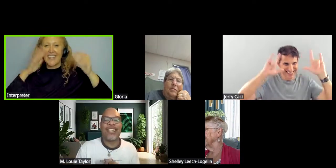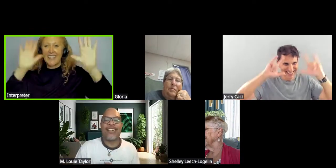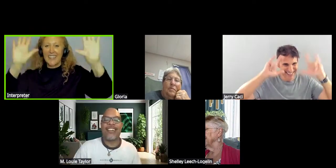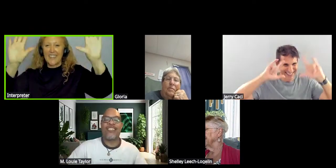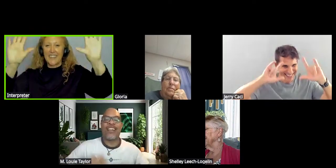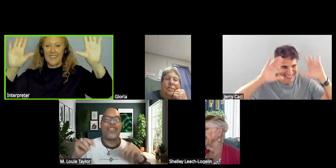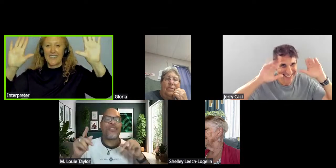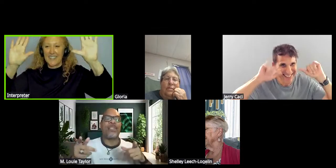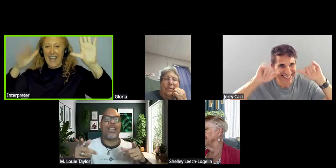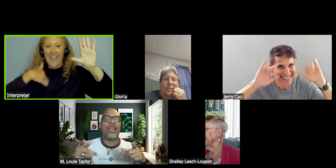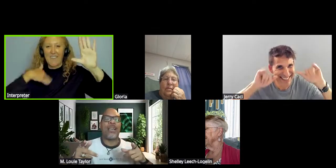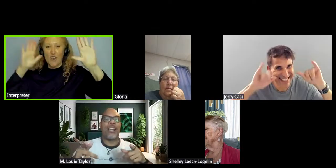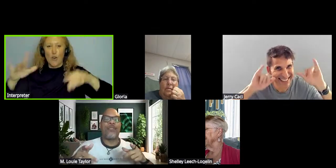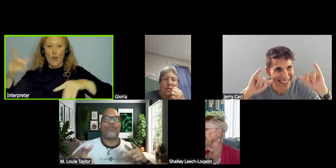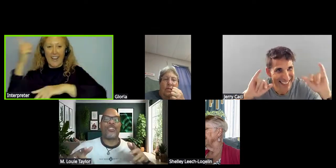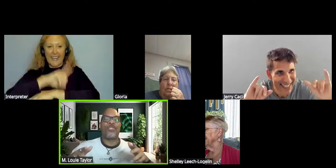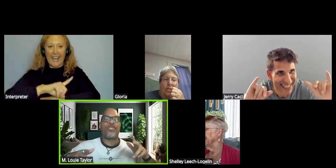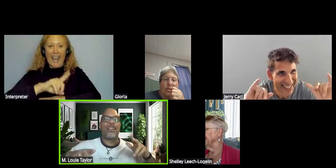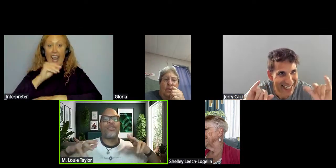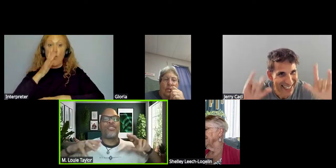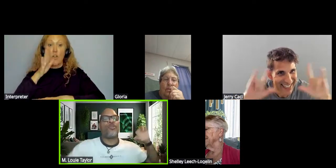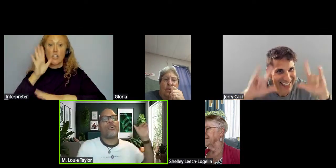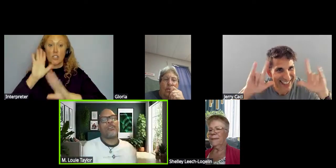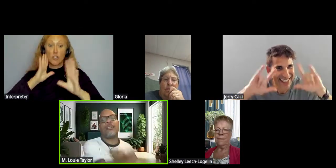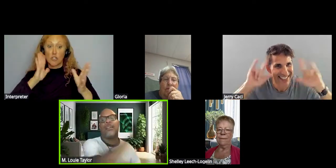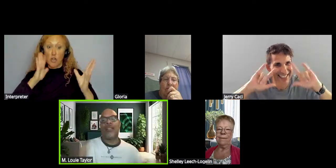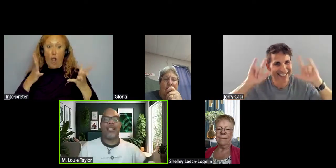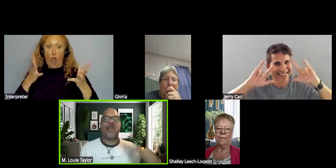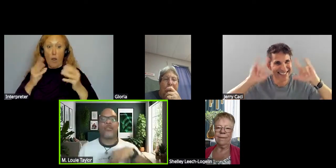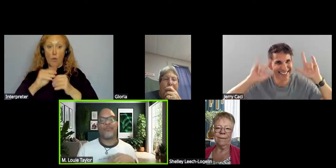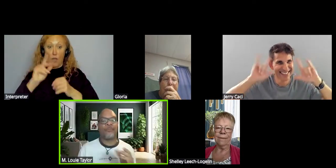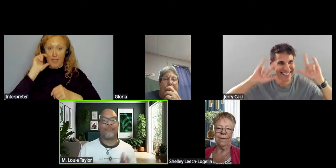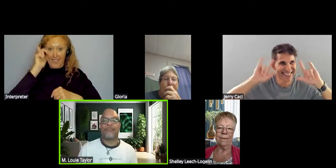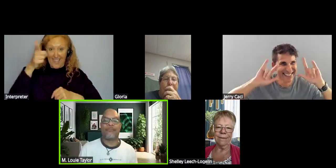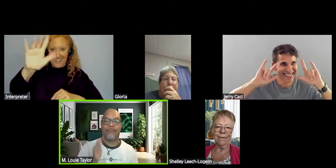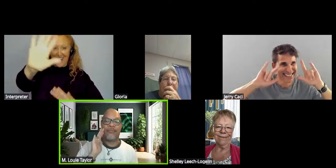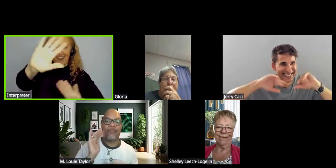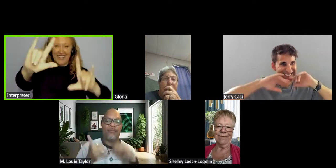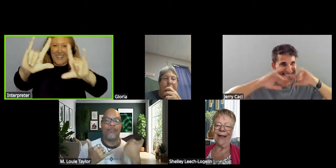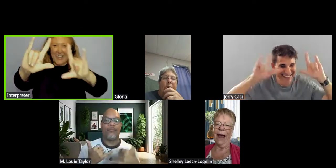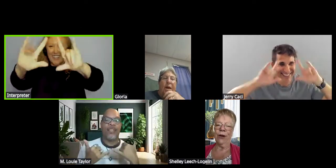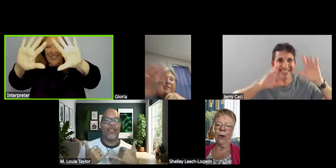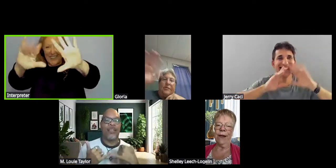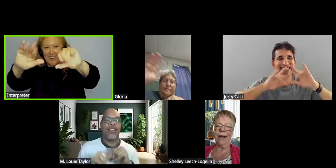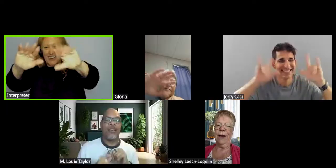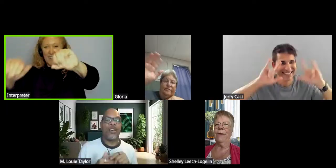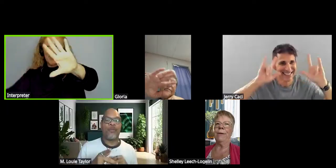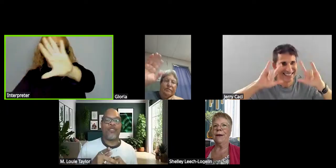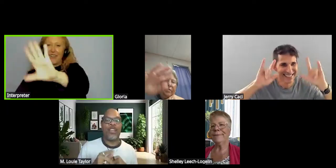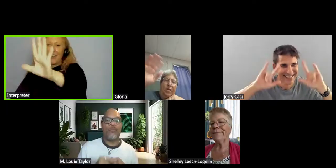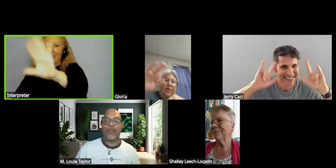All right. You guys have a great day, and I will chitter chatter with you all later. All